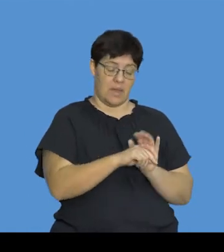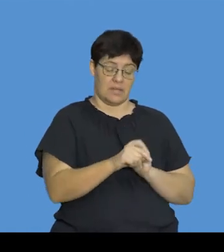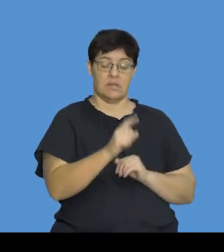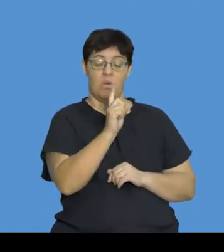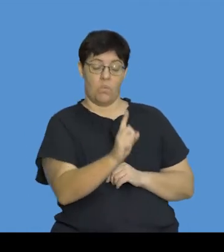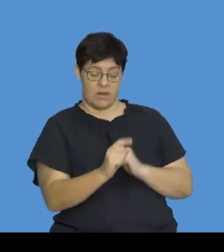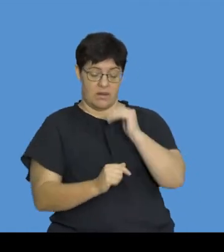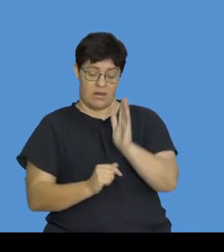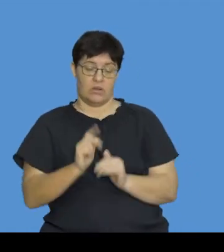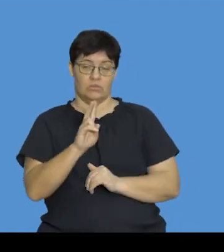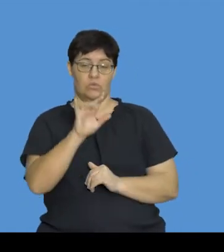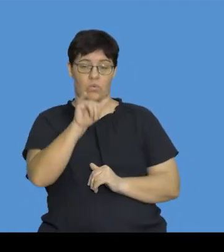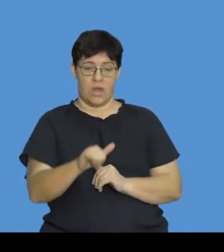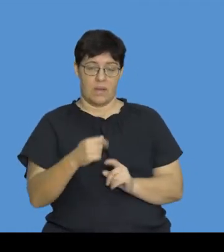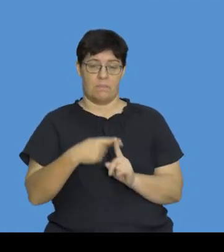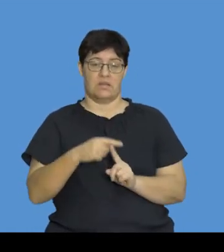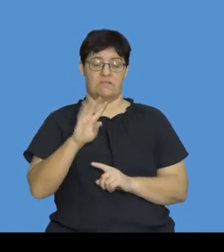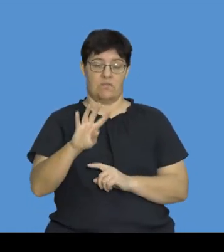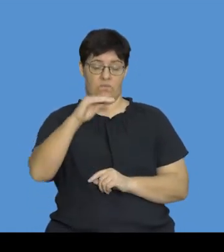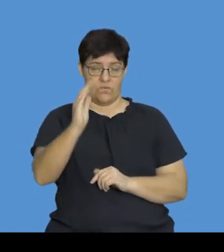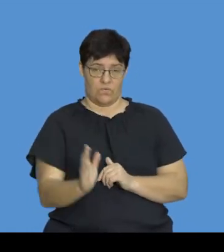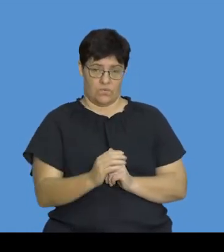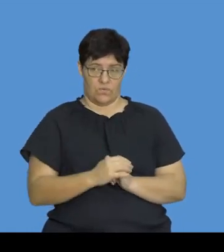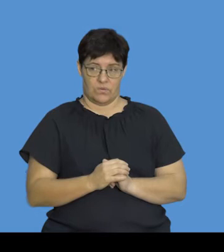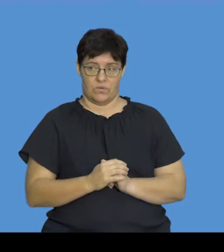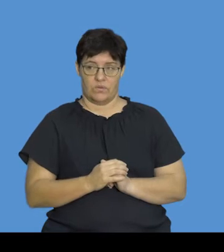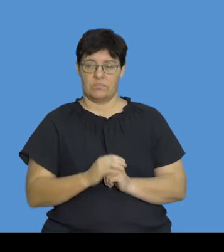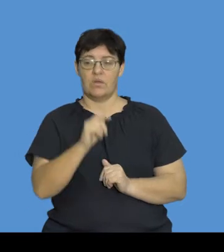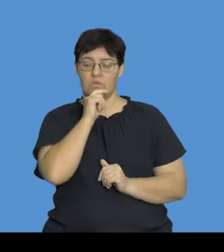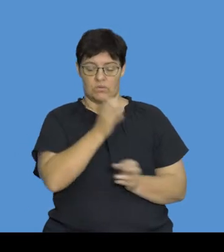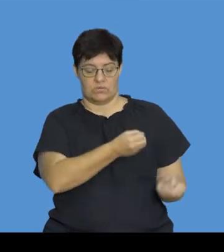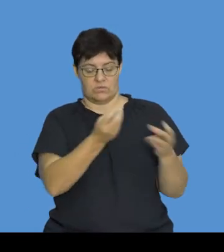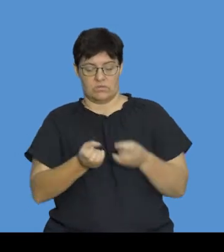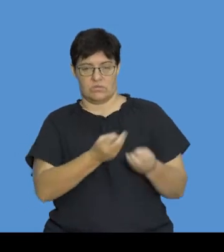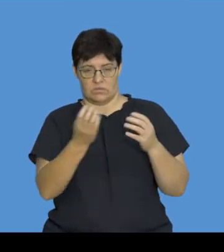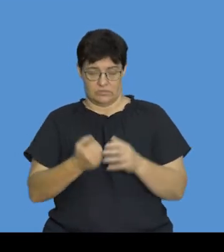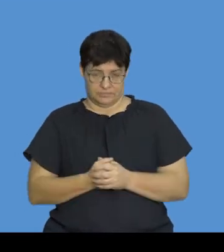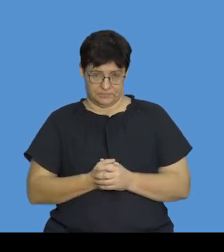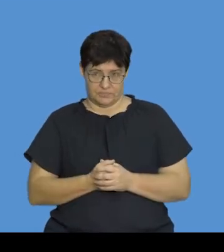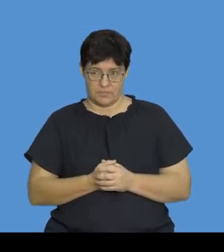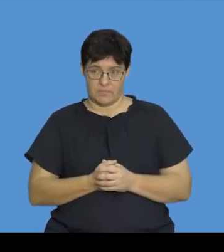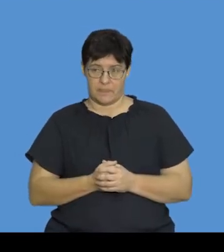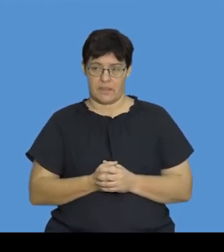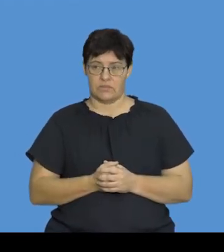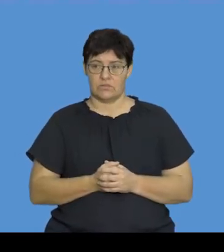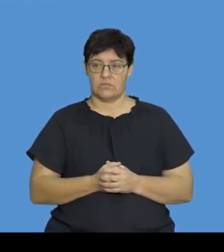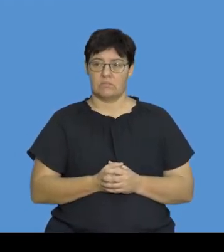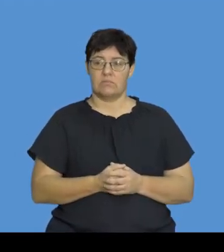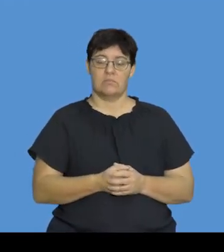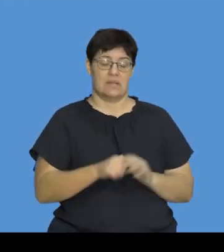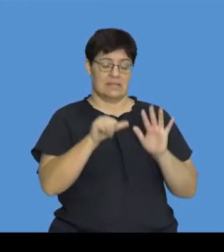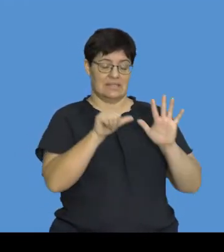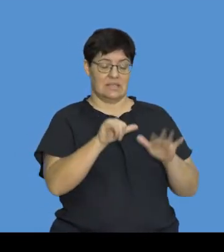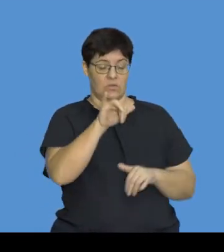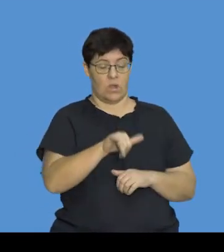2y plus the 4, right? And then you use your multiplication or your distributive property, which then it